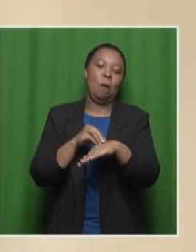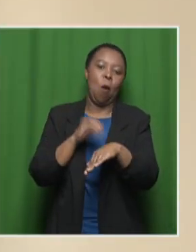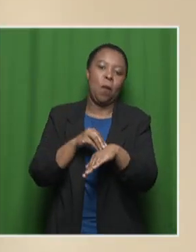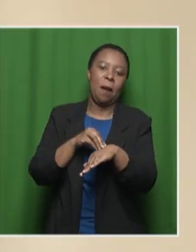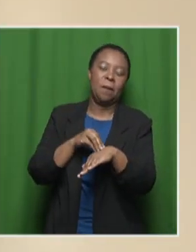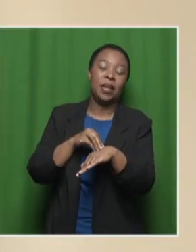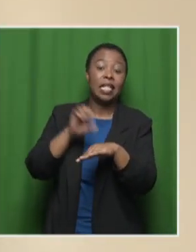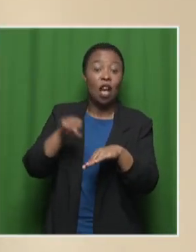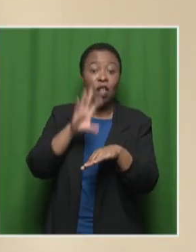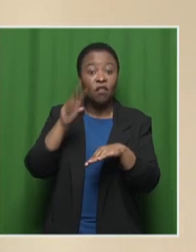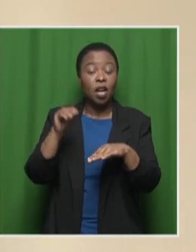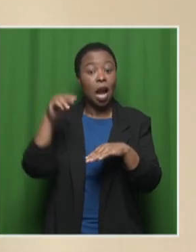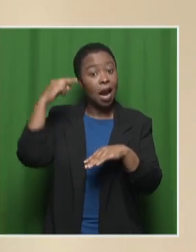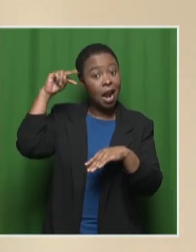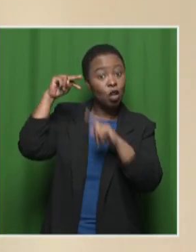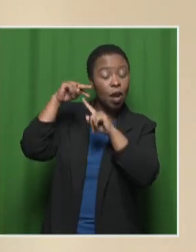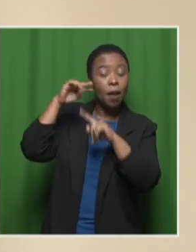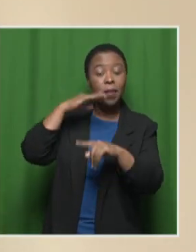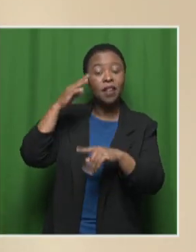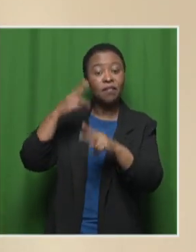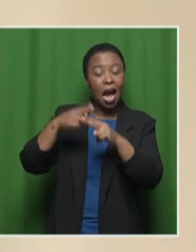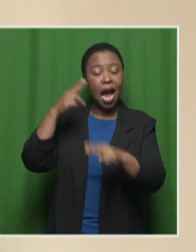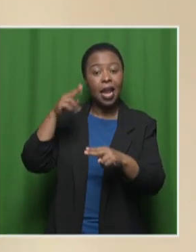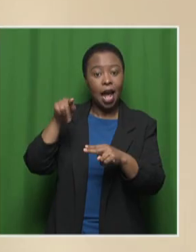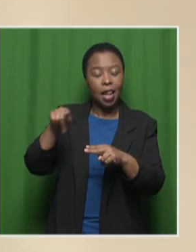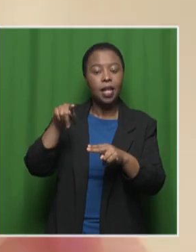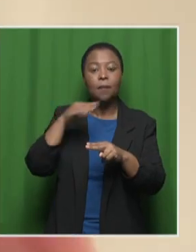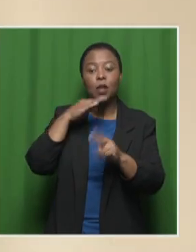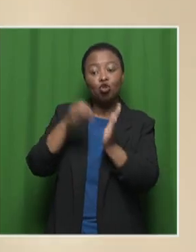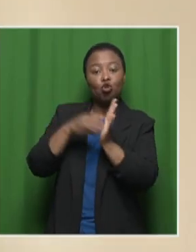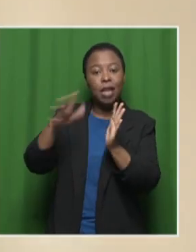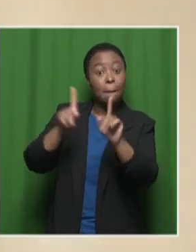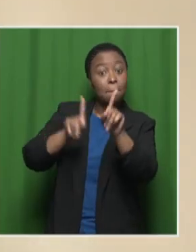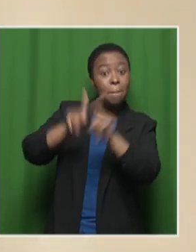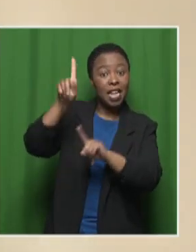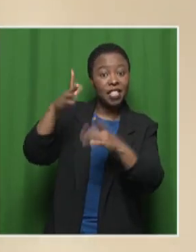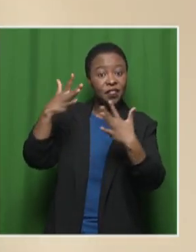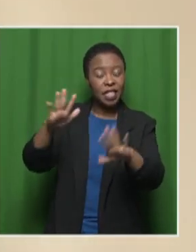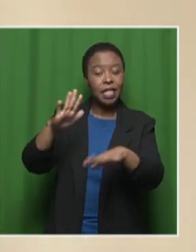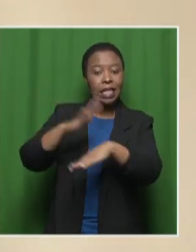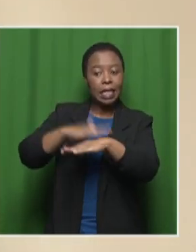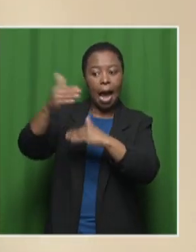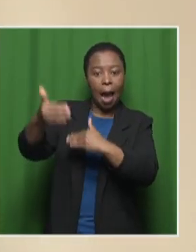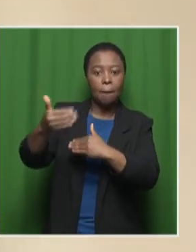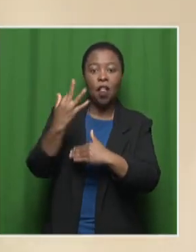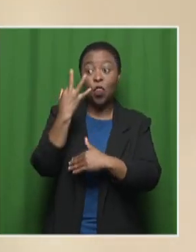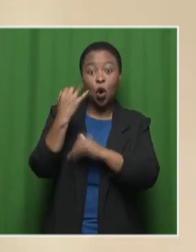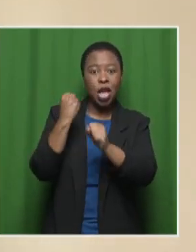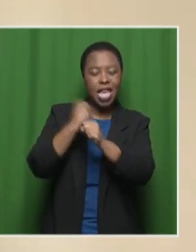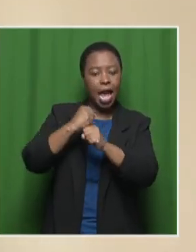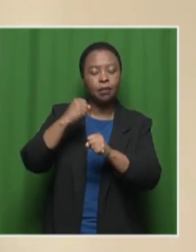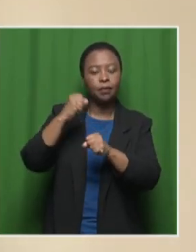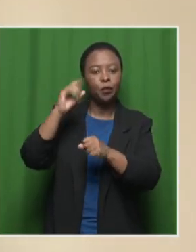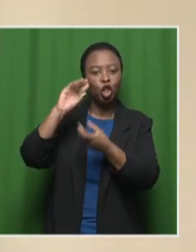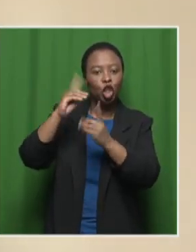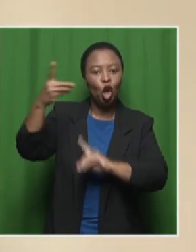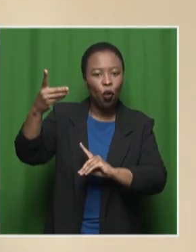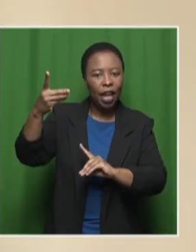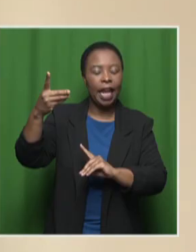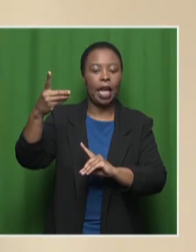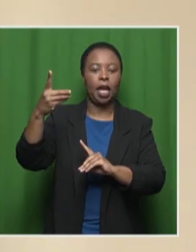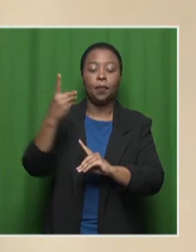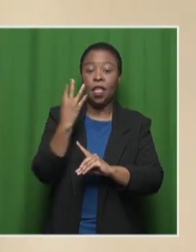the graduation rate, which is defined as the number of students that pass in the specified period, so for a 3-year degree, the number of people that are passing in